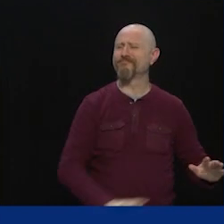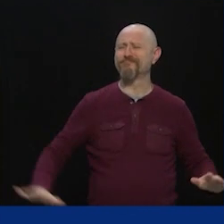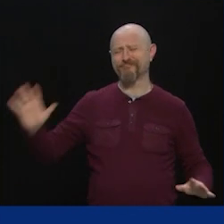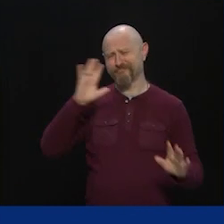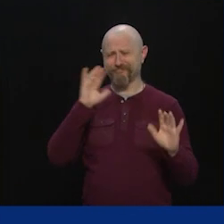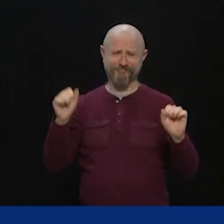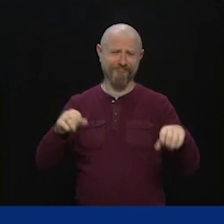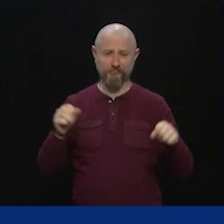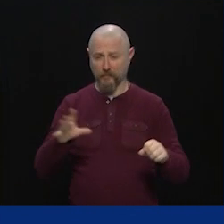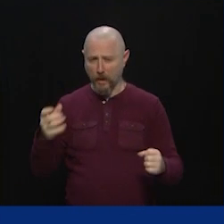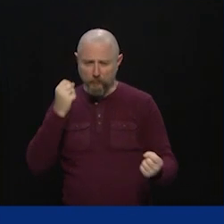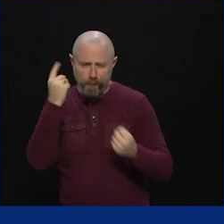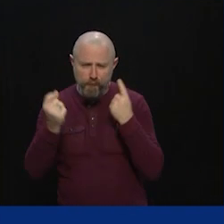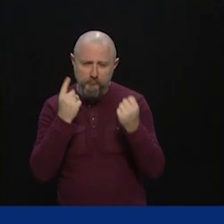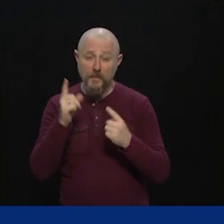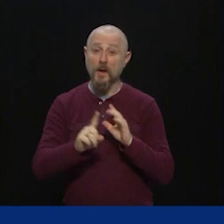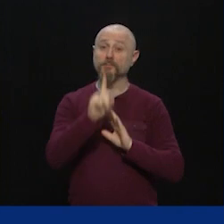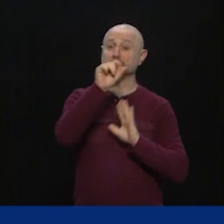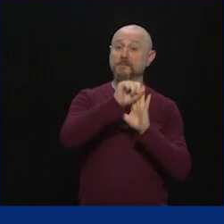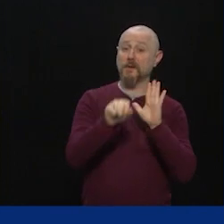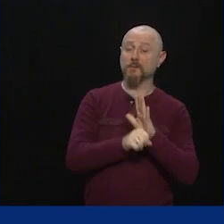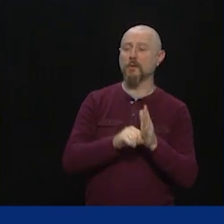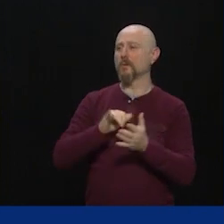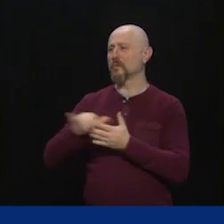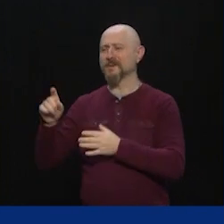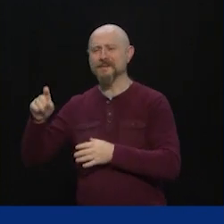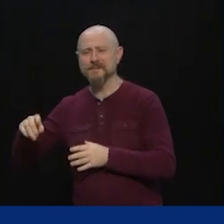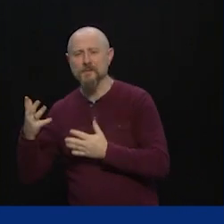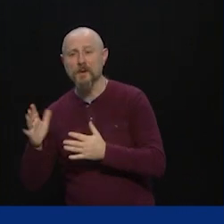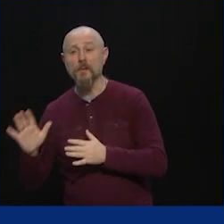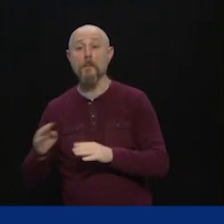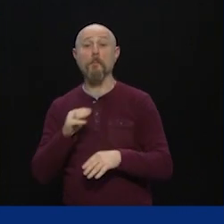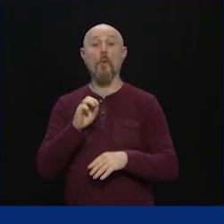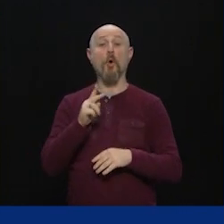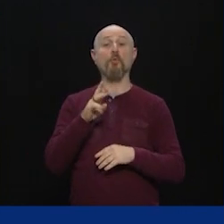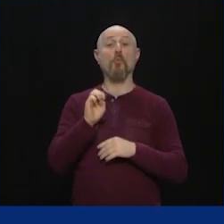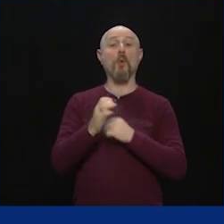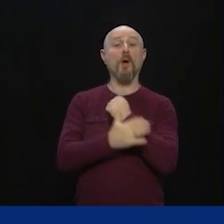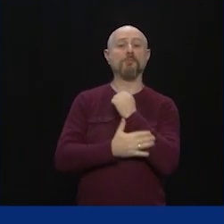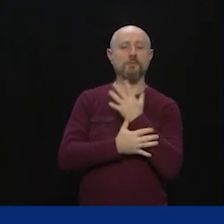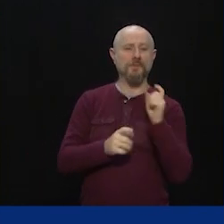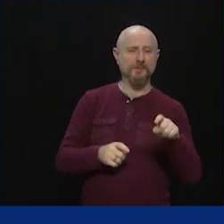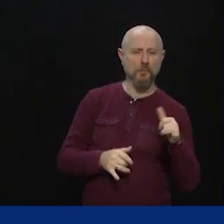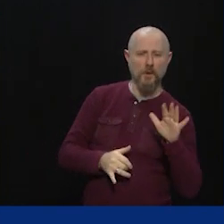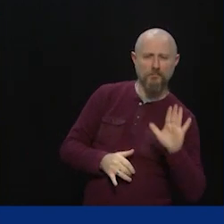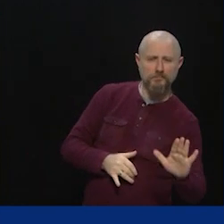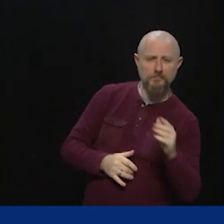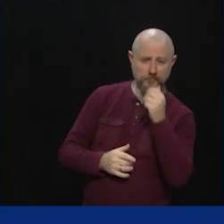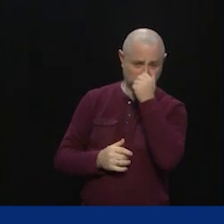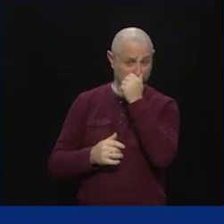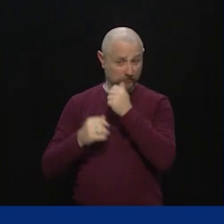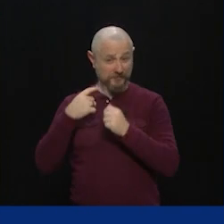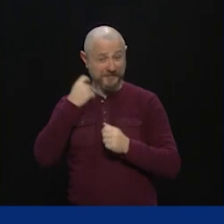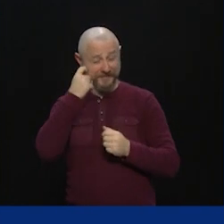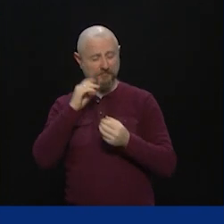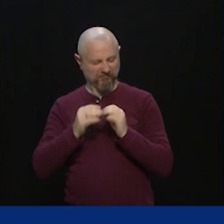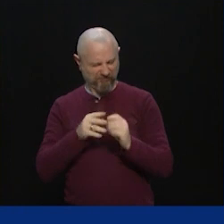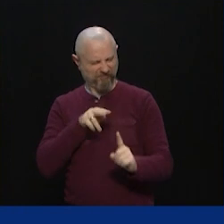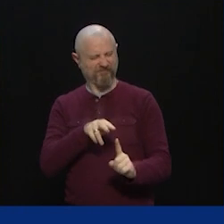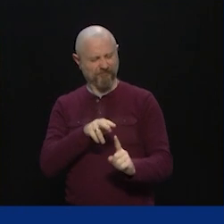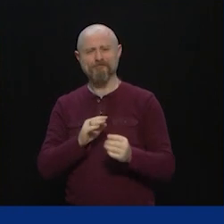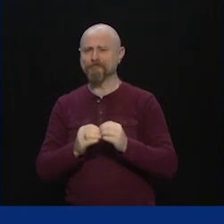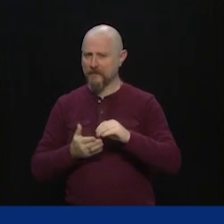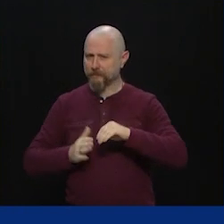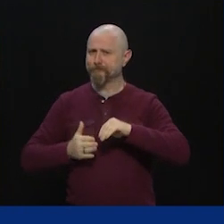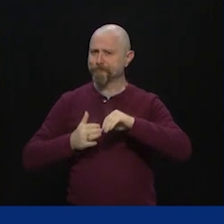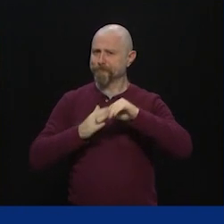needs in Monroe County. In just a few months, as our case numbers had begun to rise, having a relationship with the governor who is engaged with